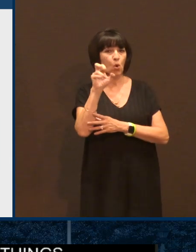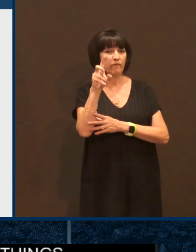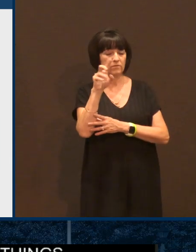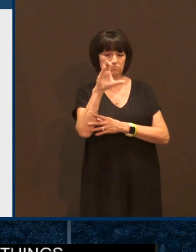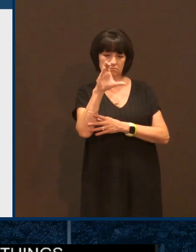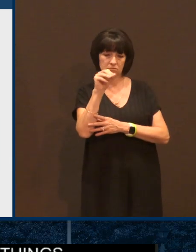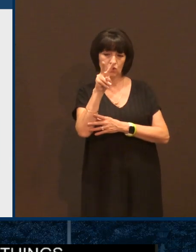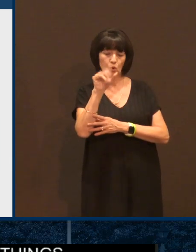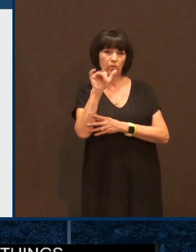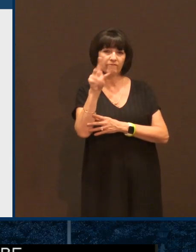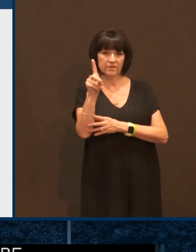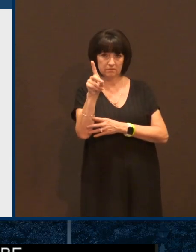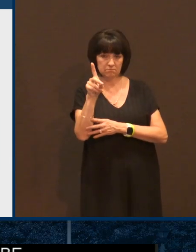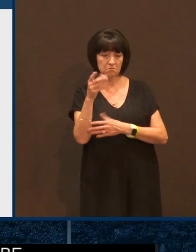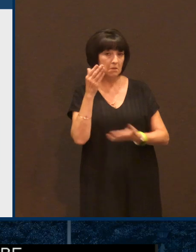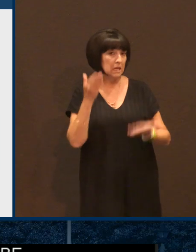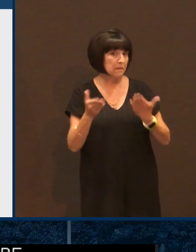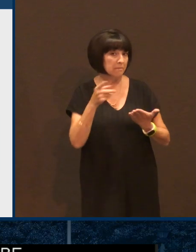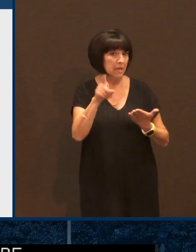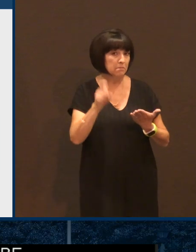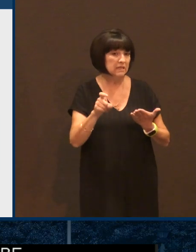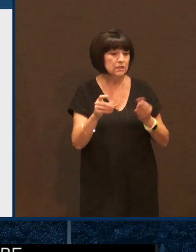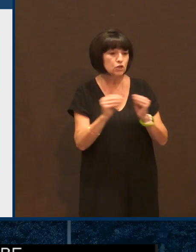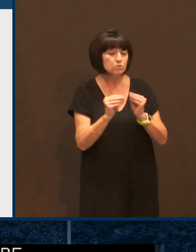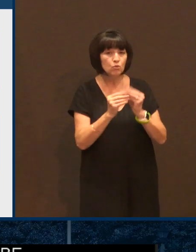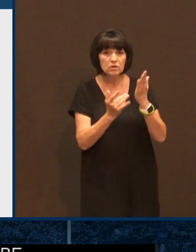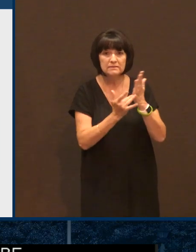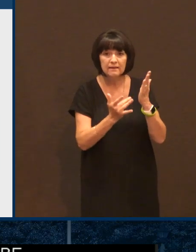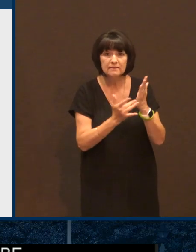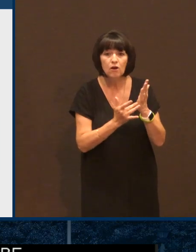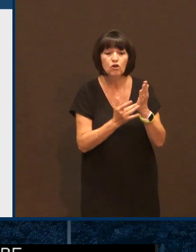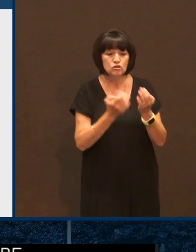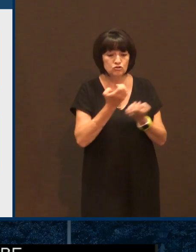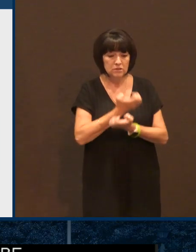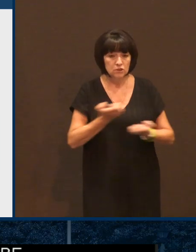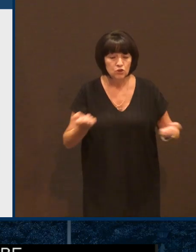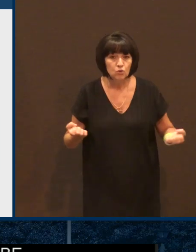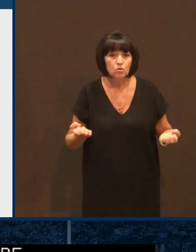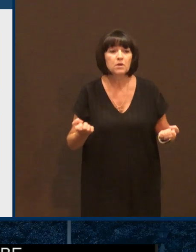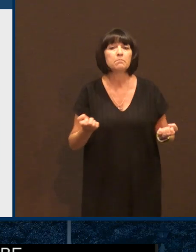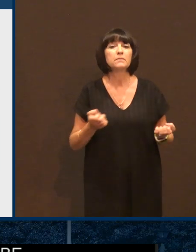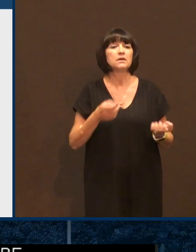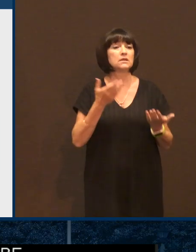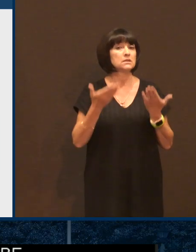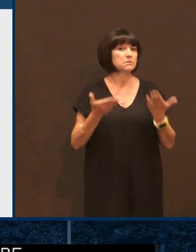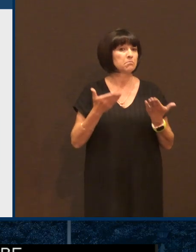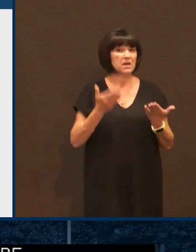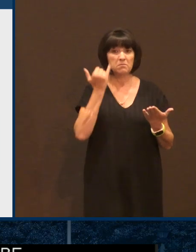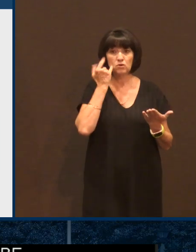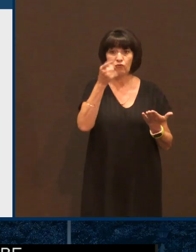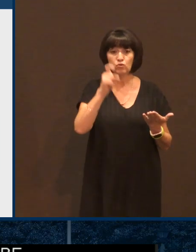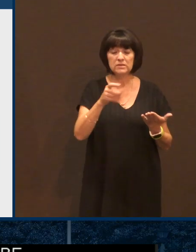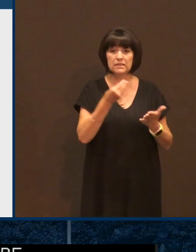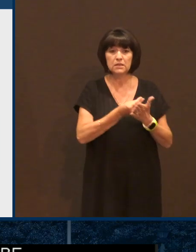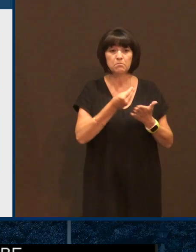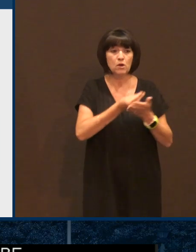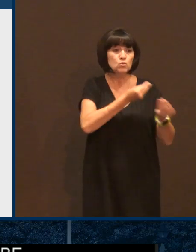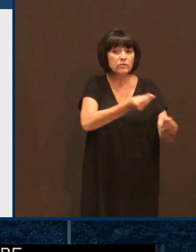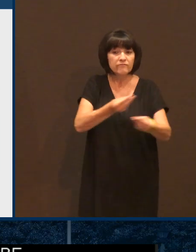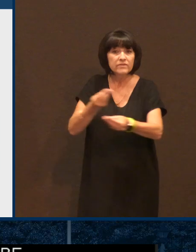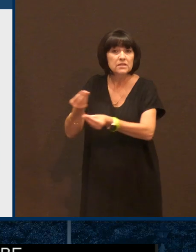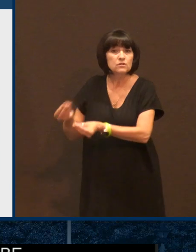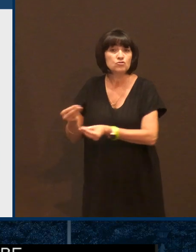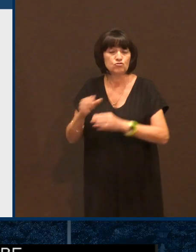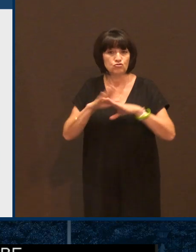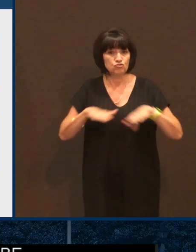additional technology, devices, or infrastructure to feeding children. And these have all been concerns of